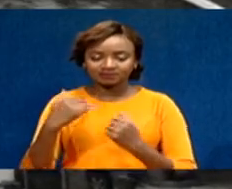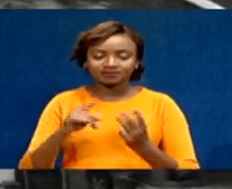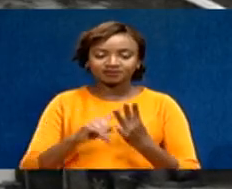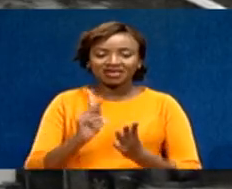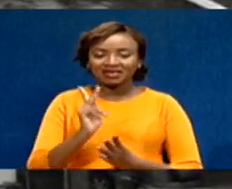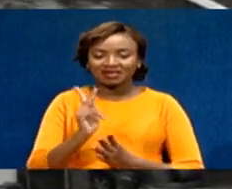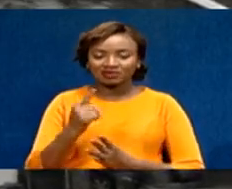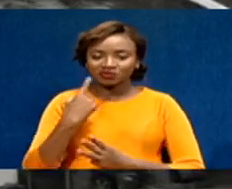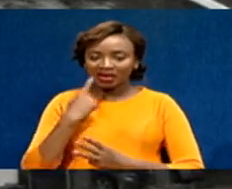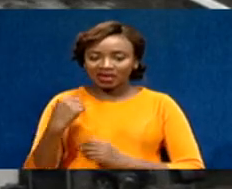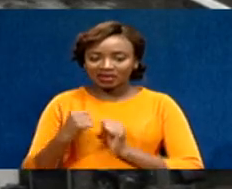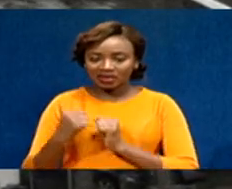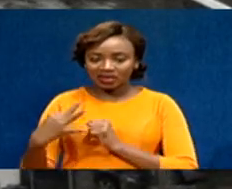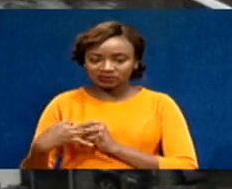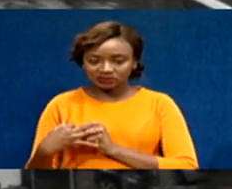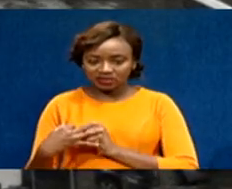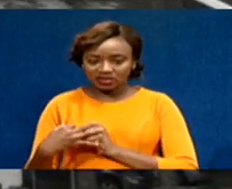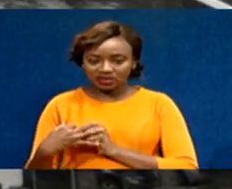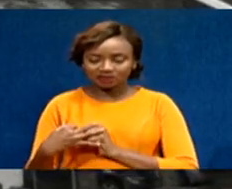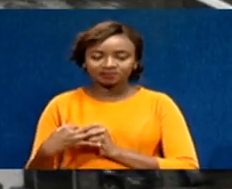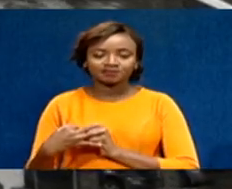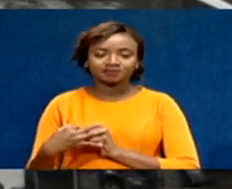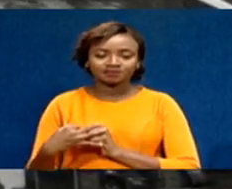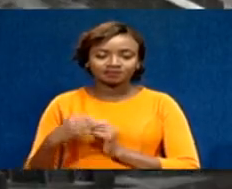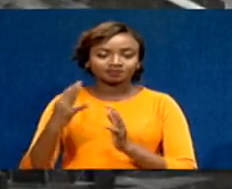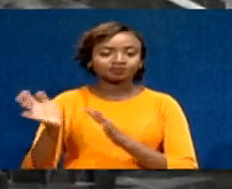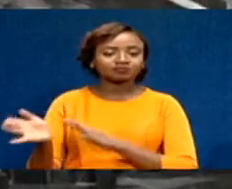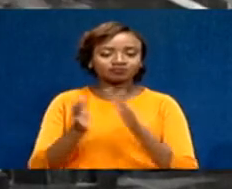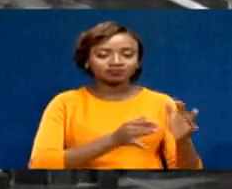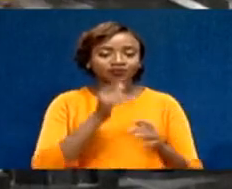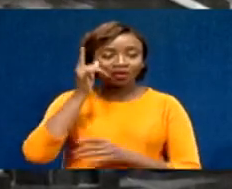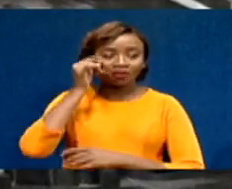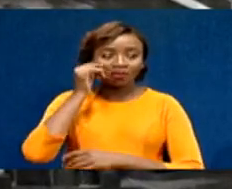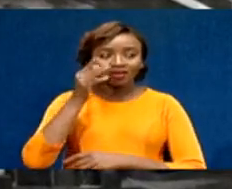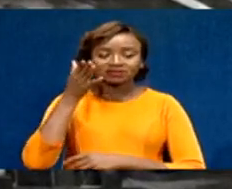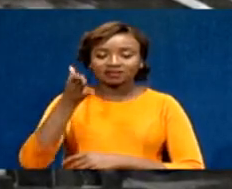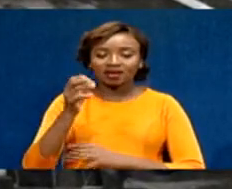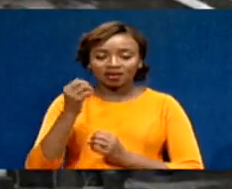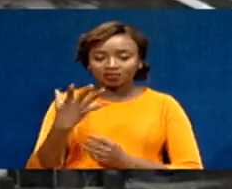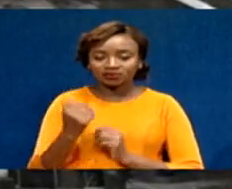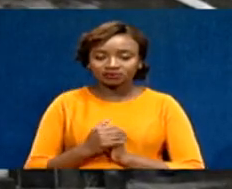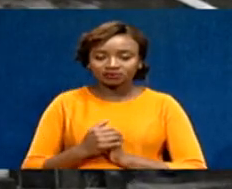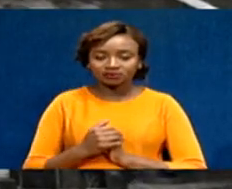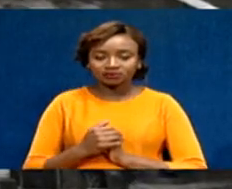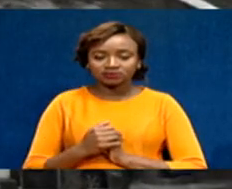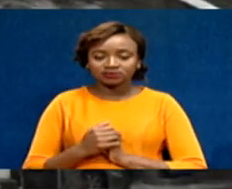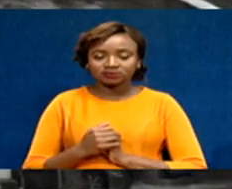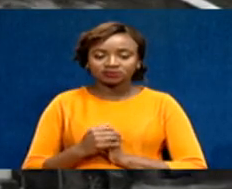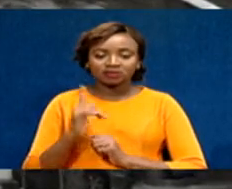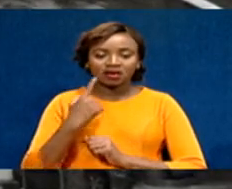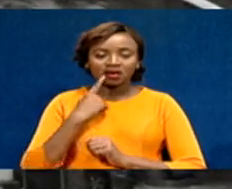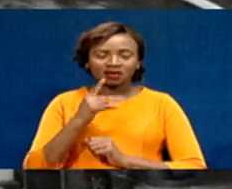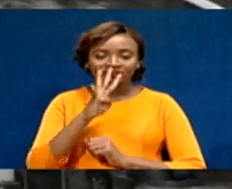kerosene at 118 shillings and 94 cents. In Mombasa, the products will retail at 147